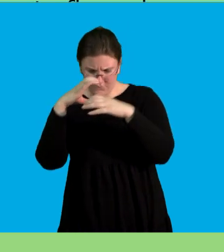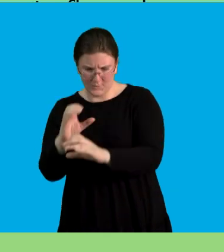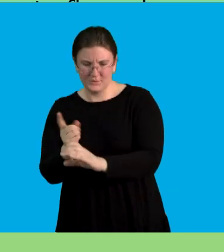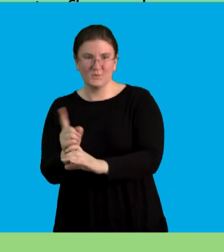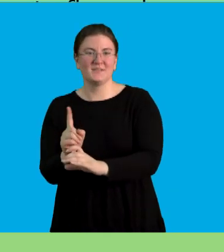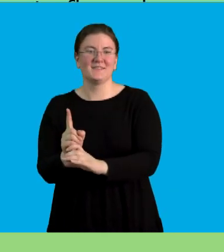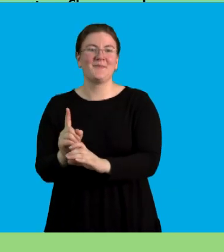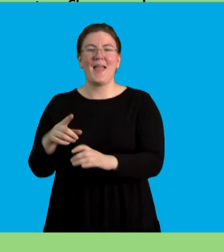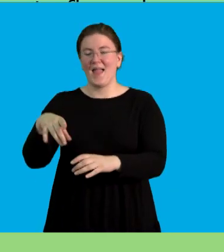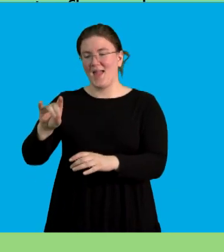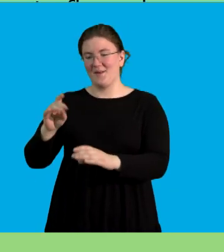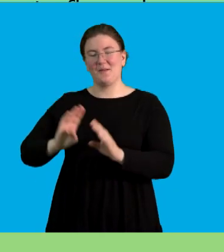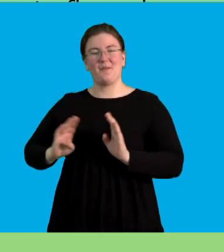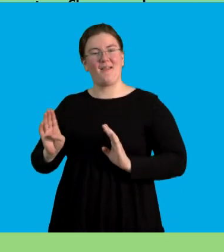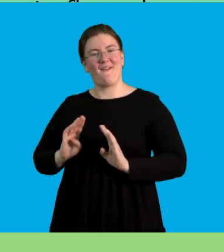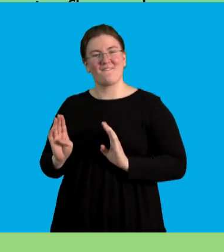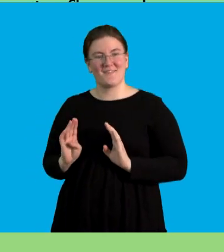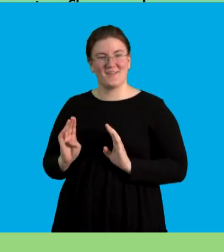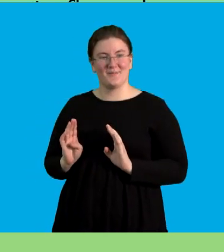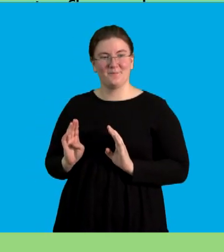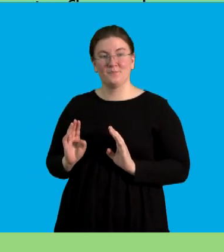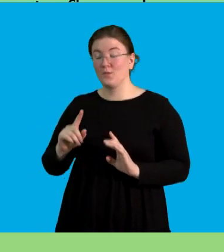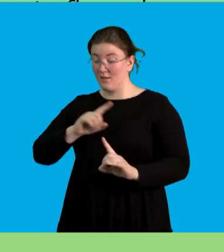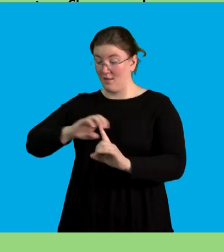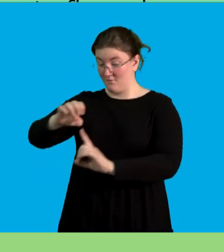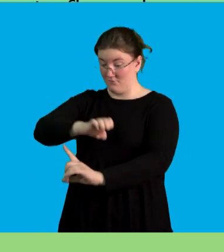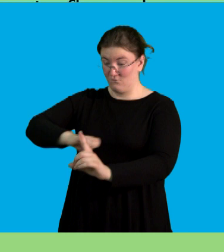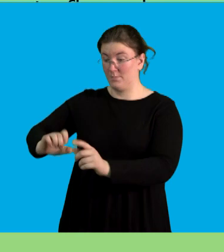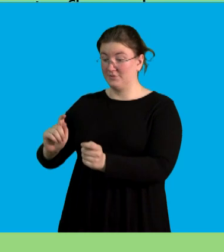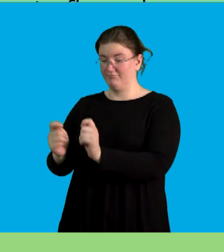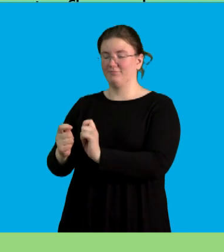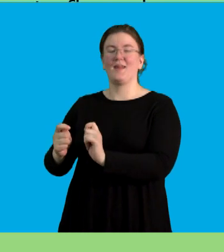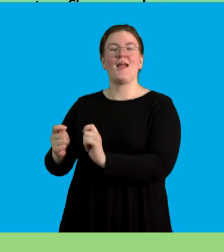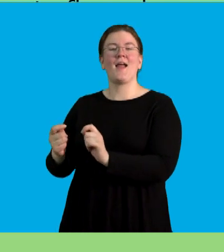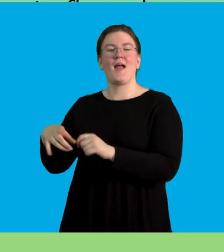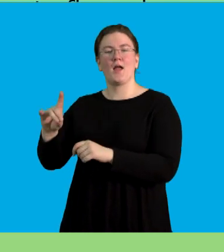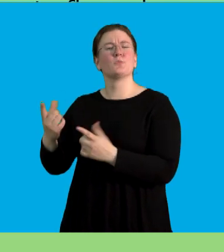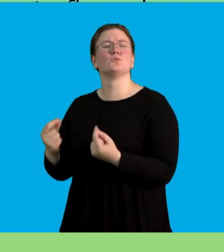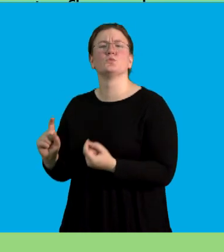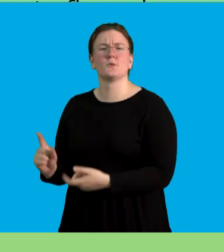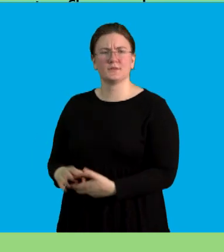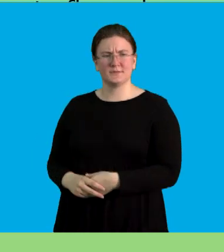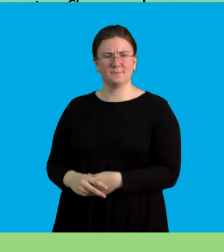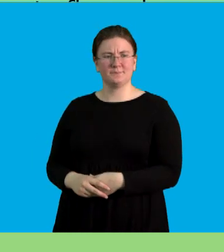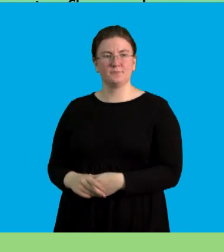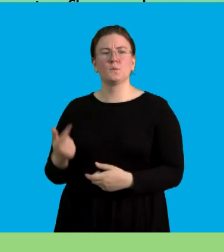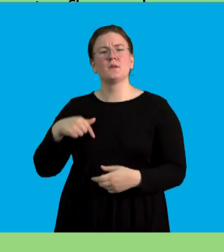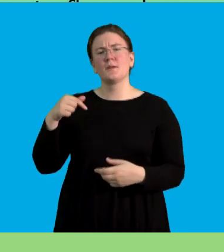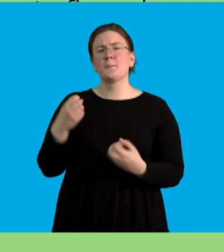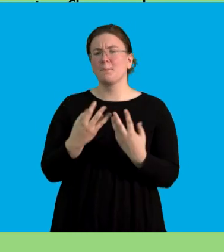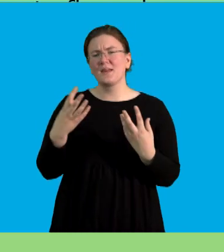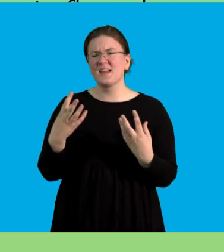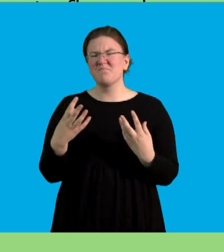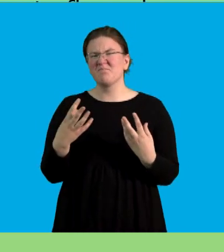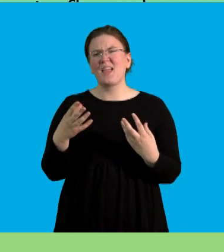the behavior that animals do in responding to the change in the environment. So we can think of